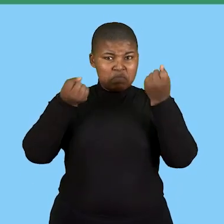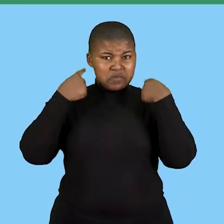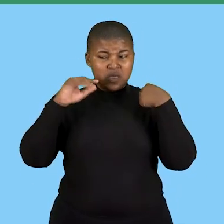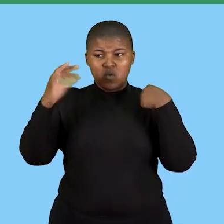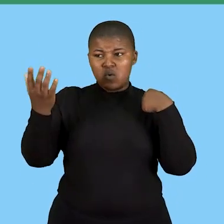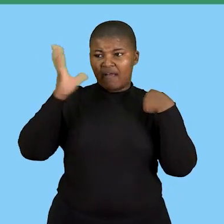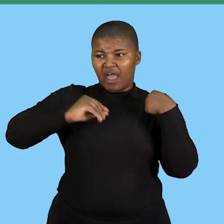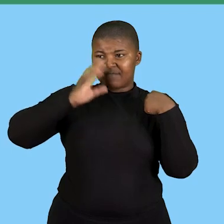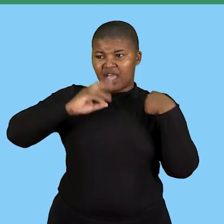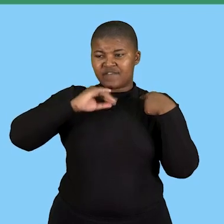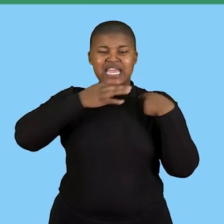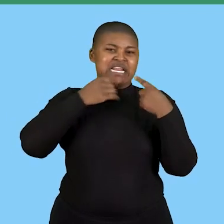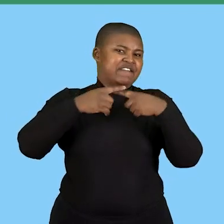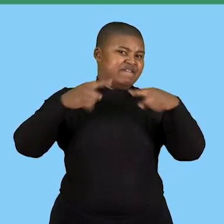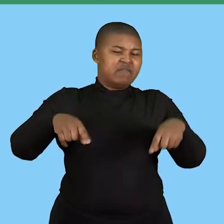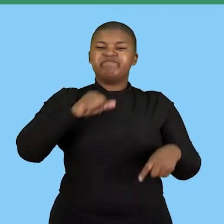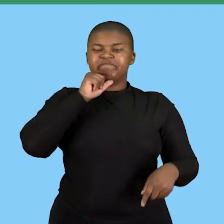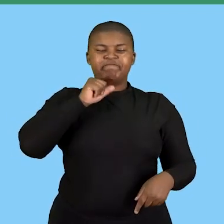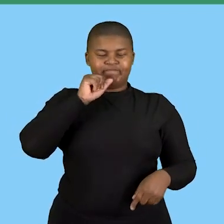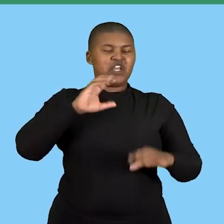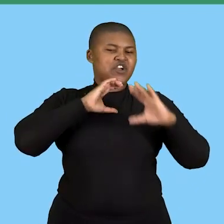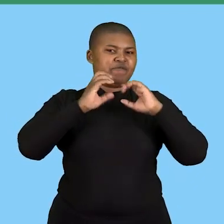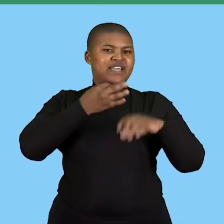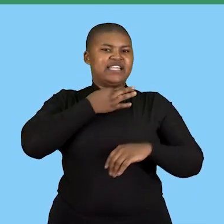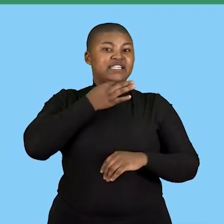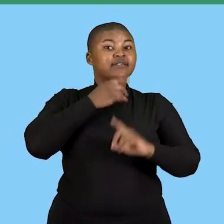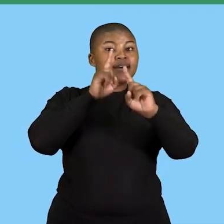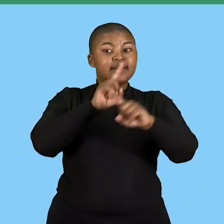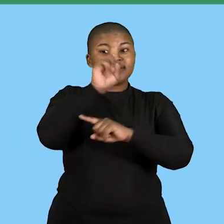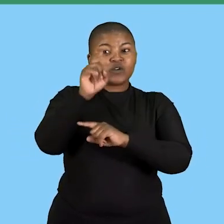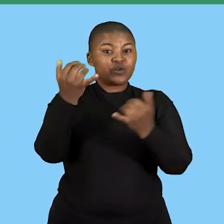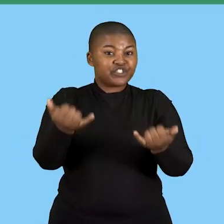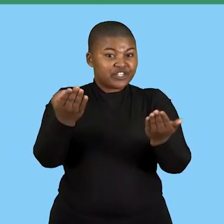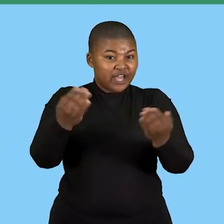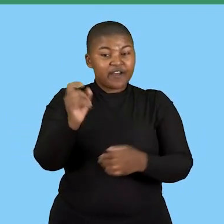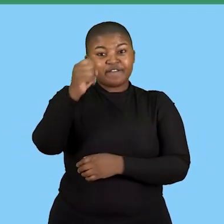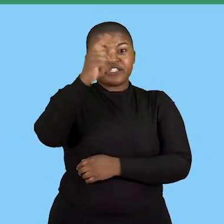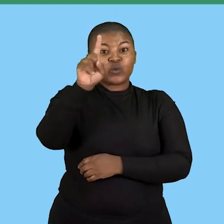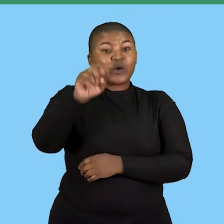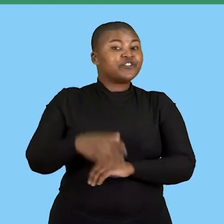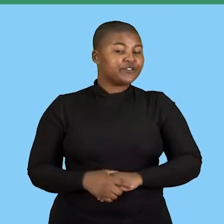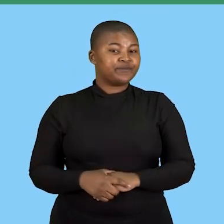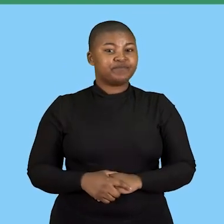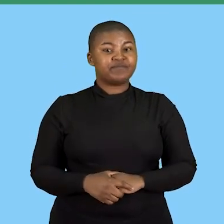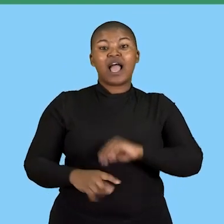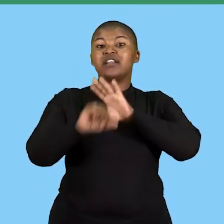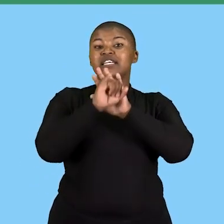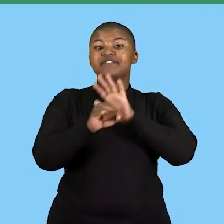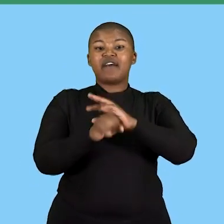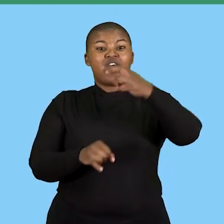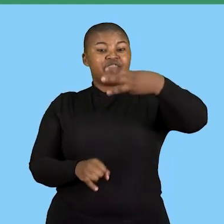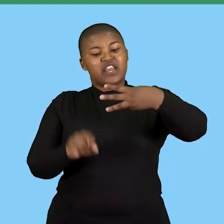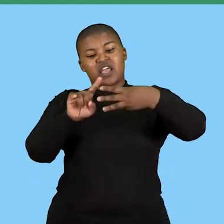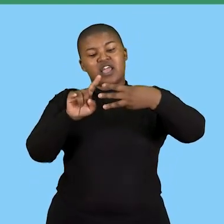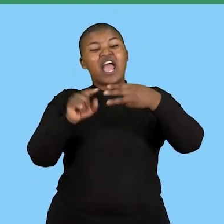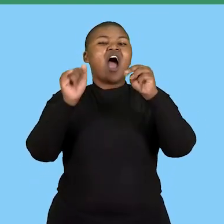employees do not understand or speak it. Now, let's answer the questions now. The first question says,